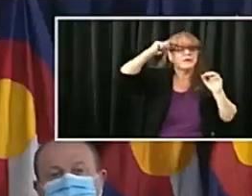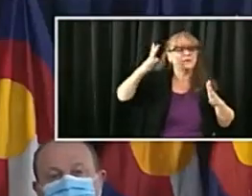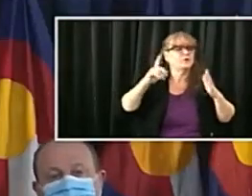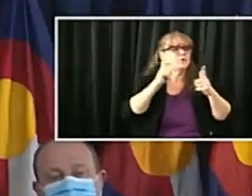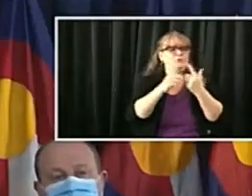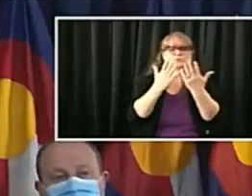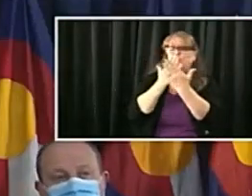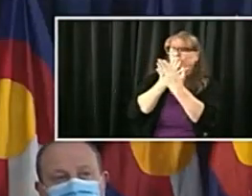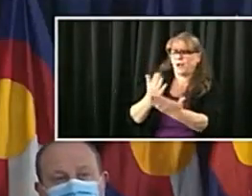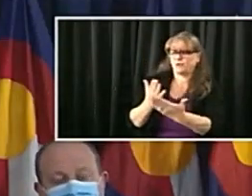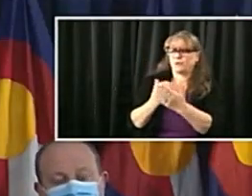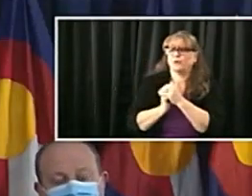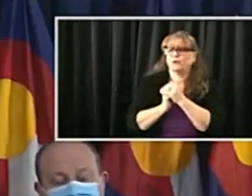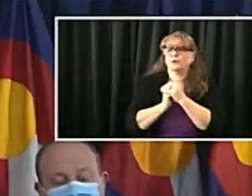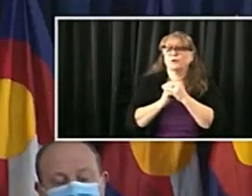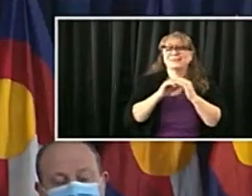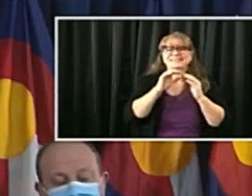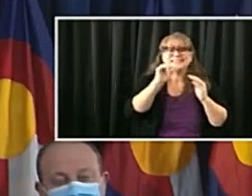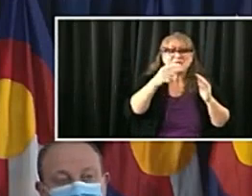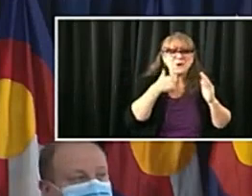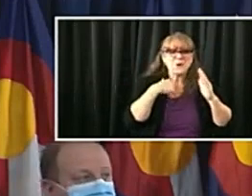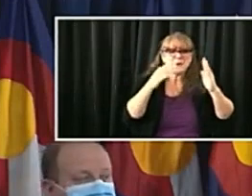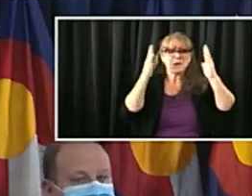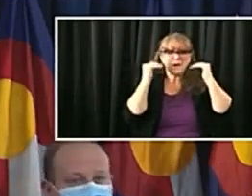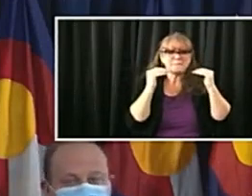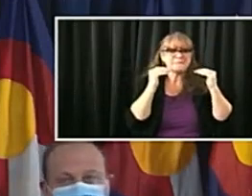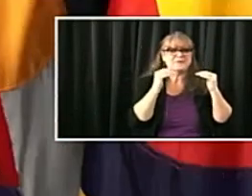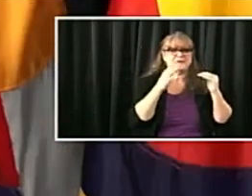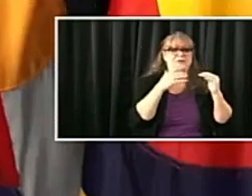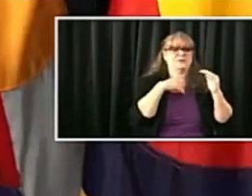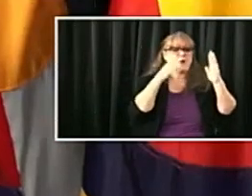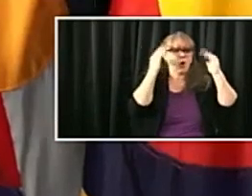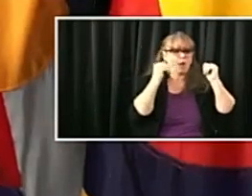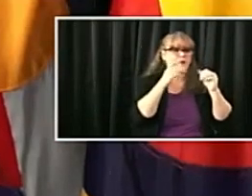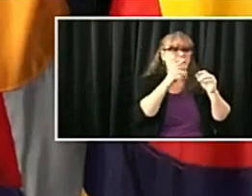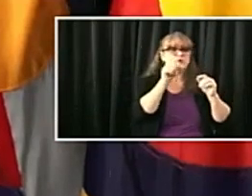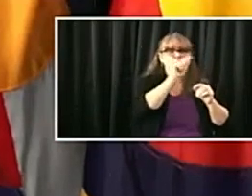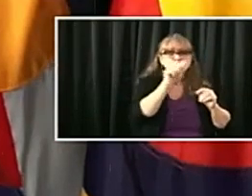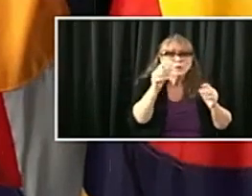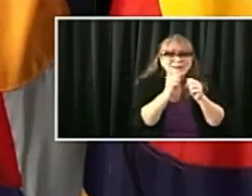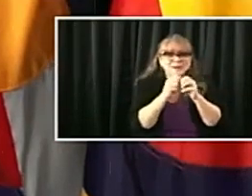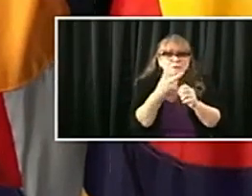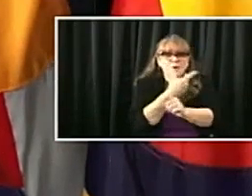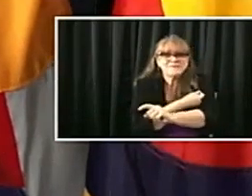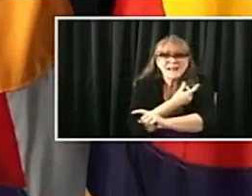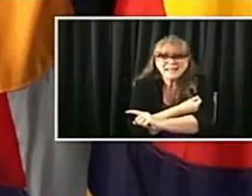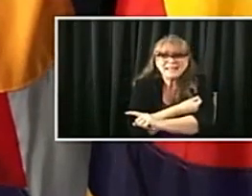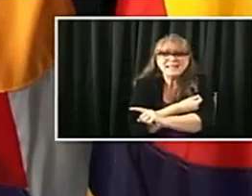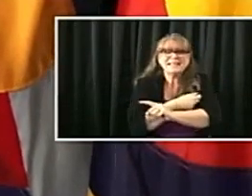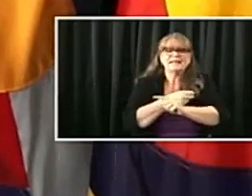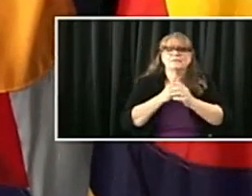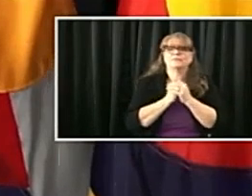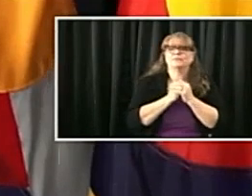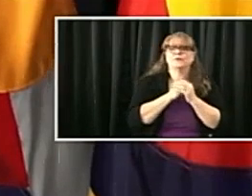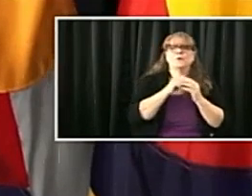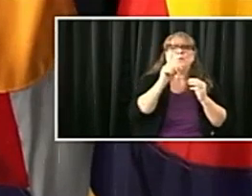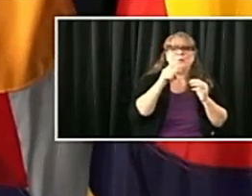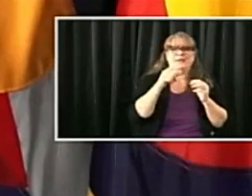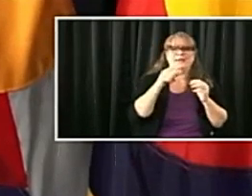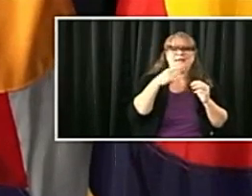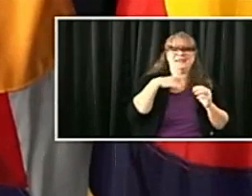June 1st, but we just don't know those dates yet. It's right now 80,000 a week, but if the